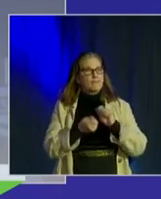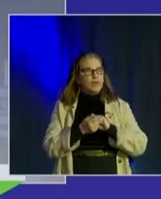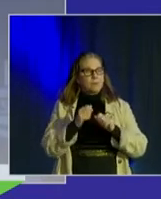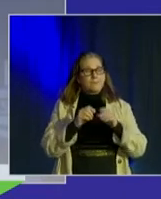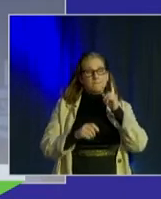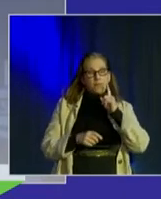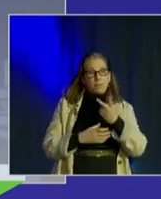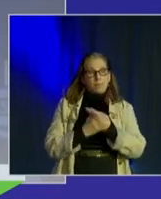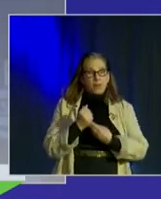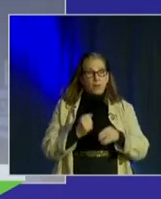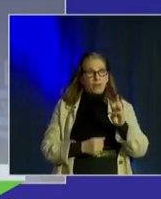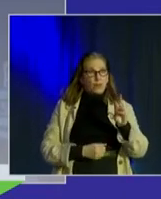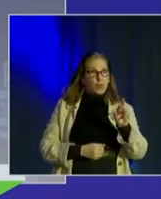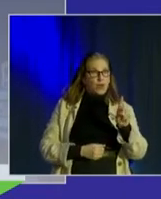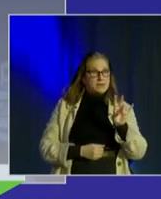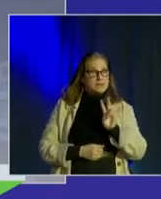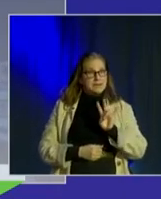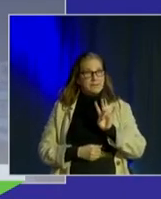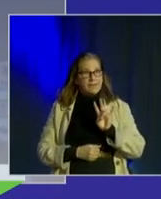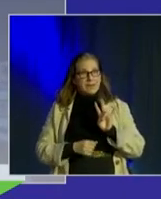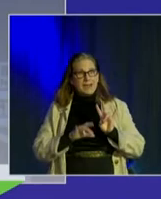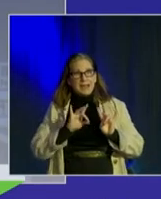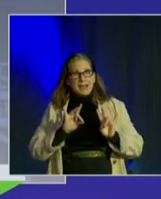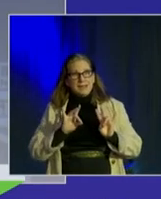help us with this endeavor.